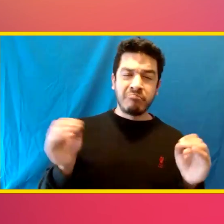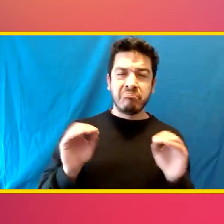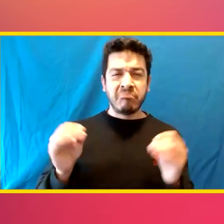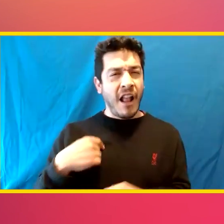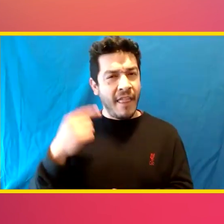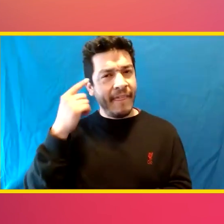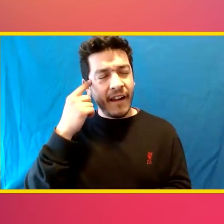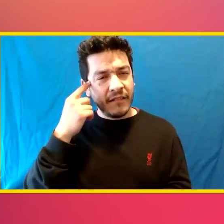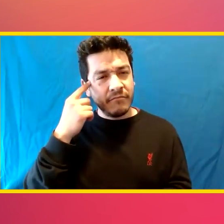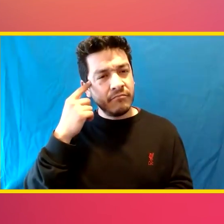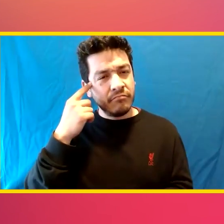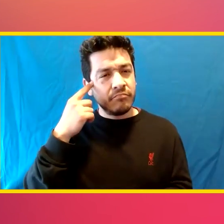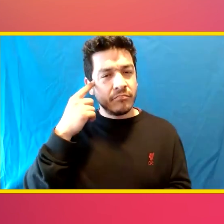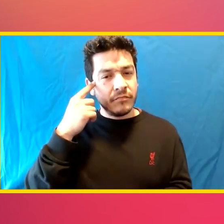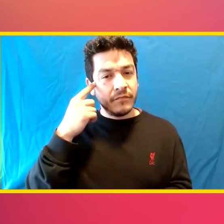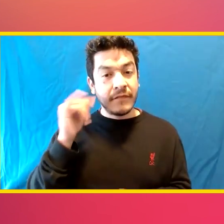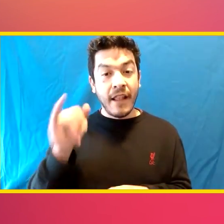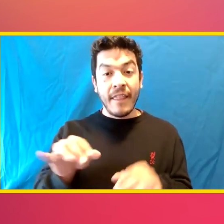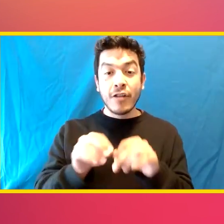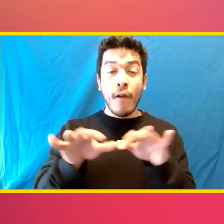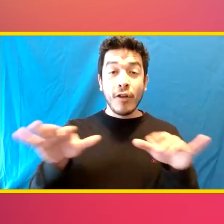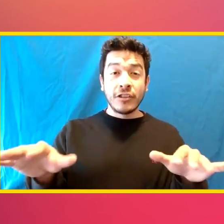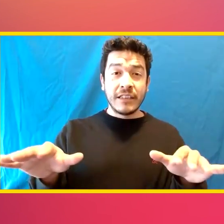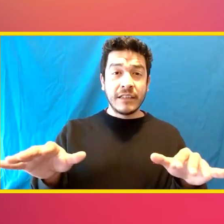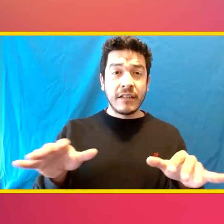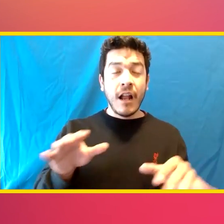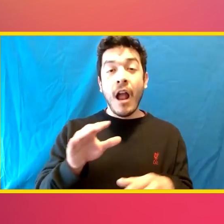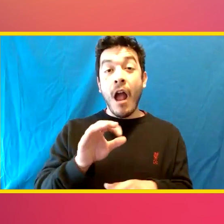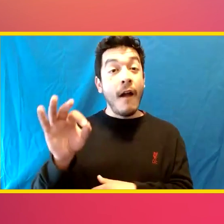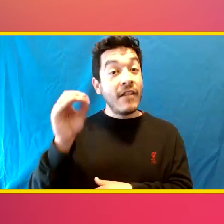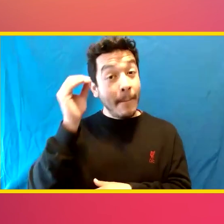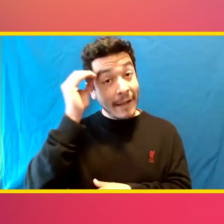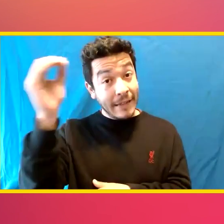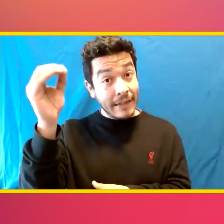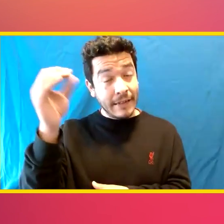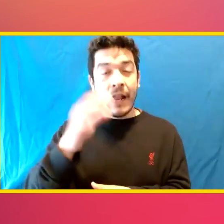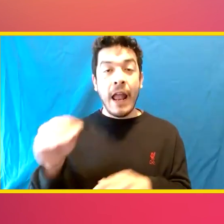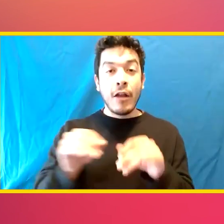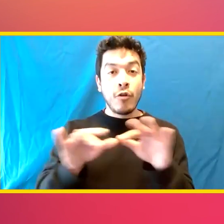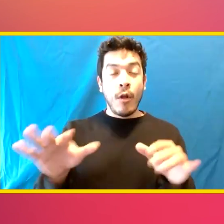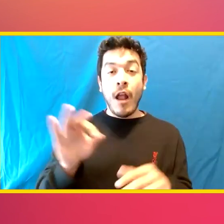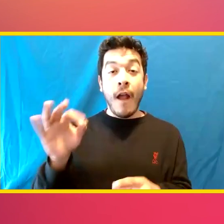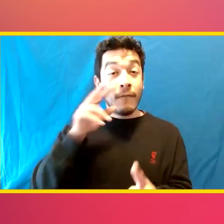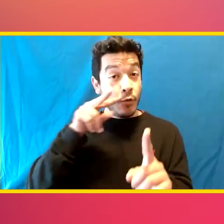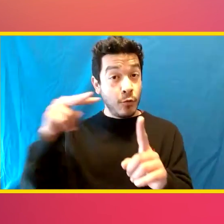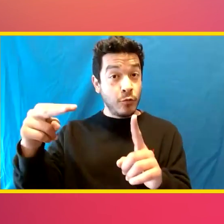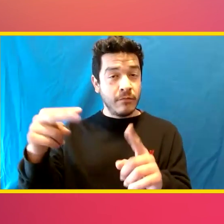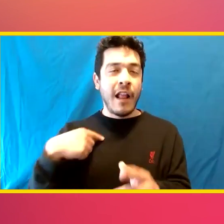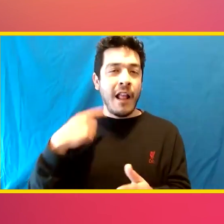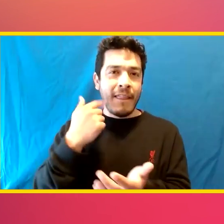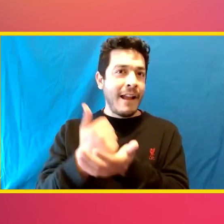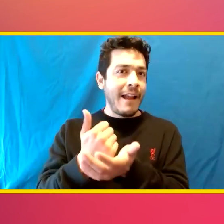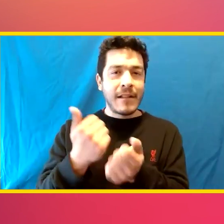think the diversity of opinions, and the diversity of viewpoints, I think